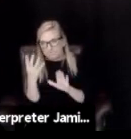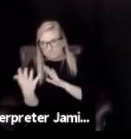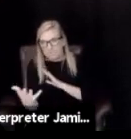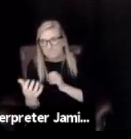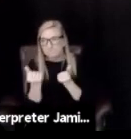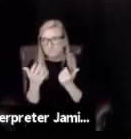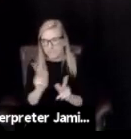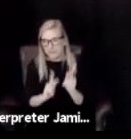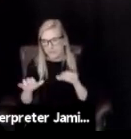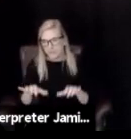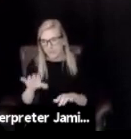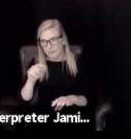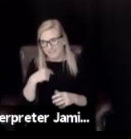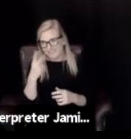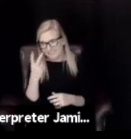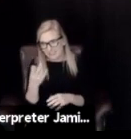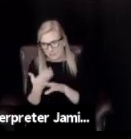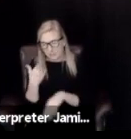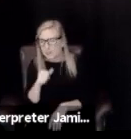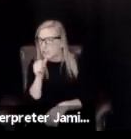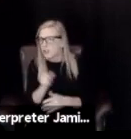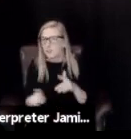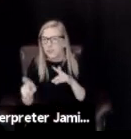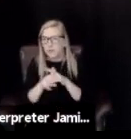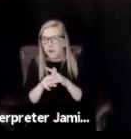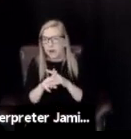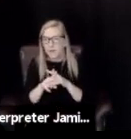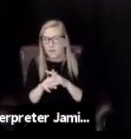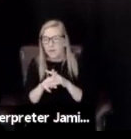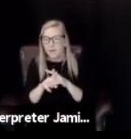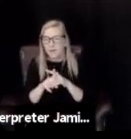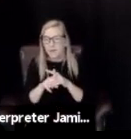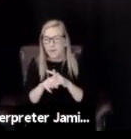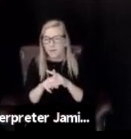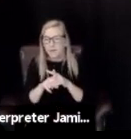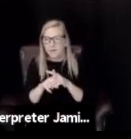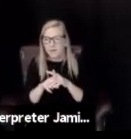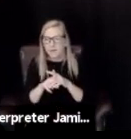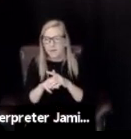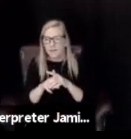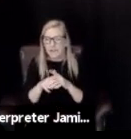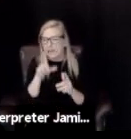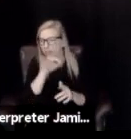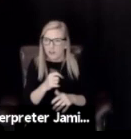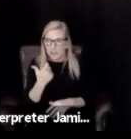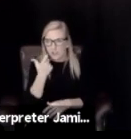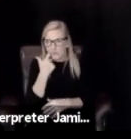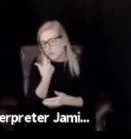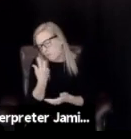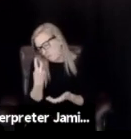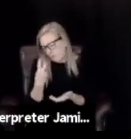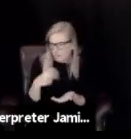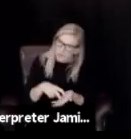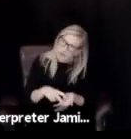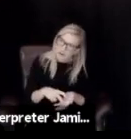this, don't show up with ties around your head like, you know, you just woke out of bed, like curlers. I've seen